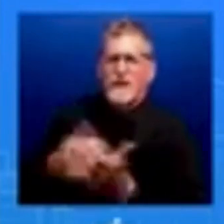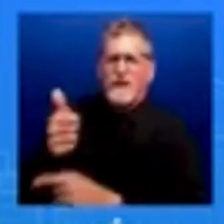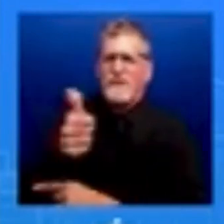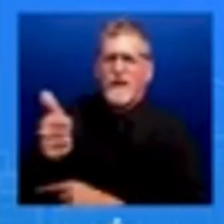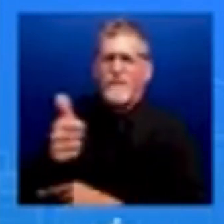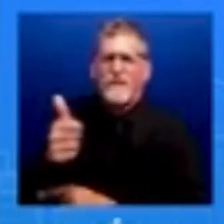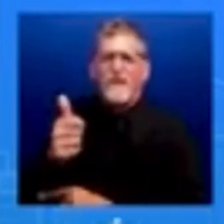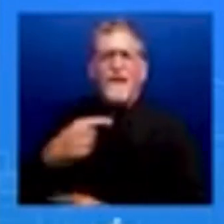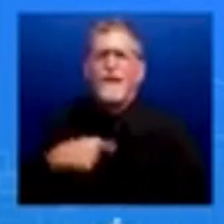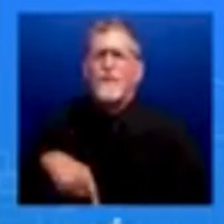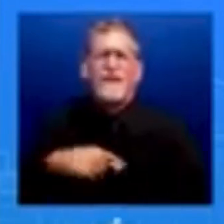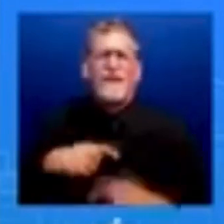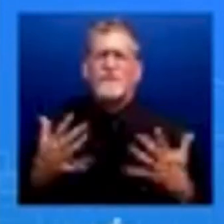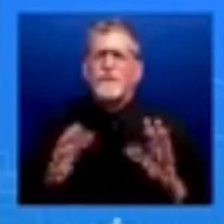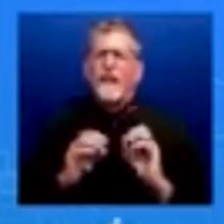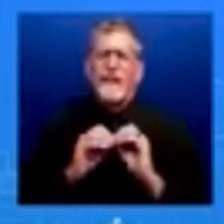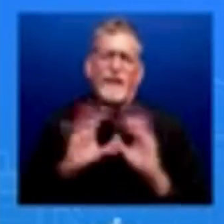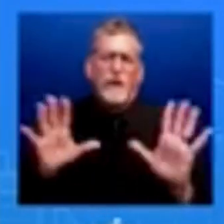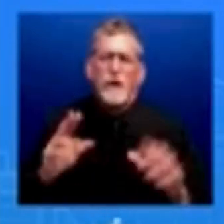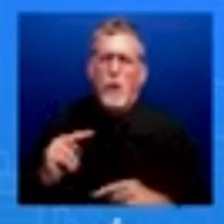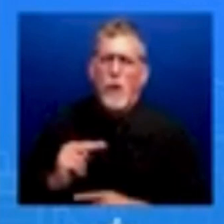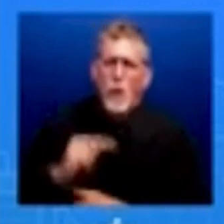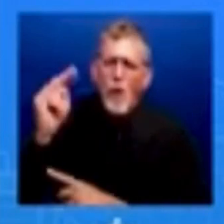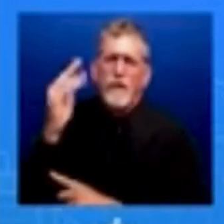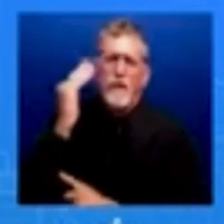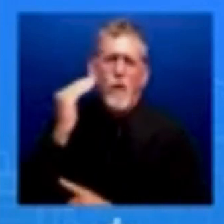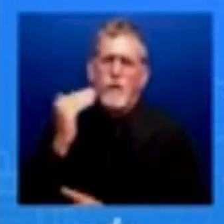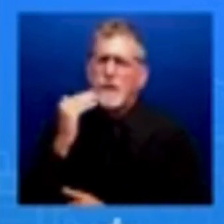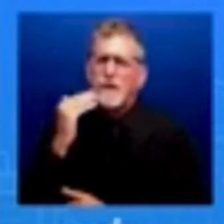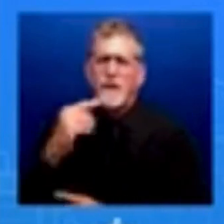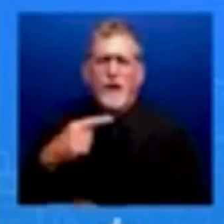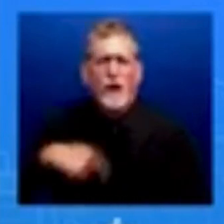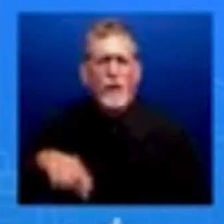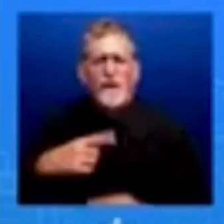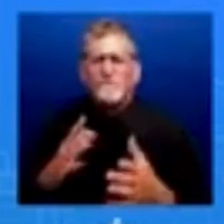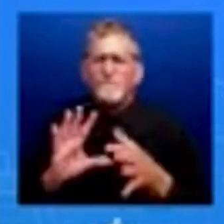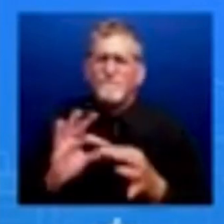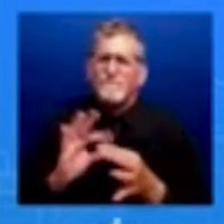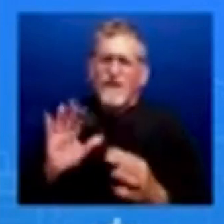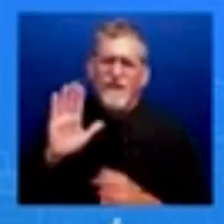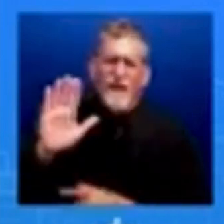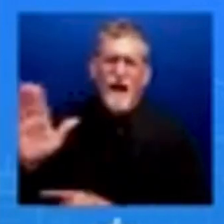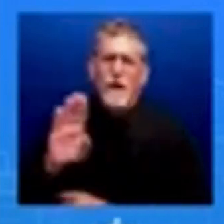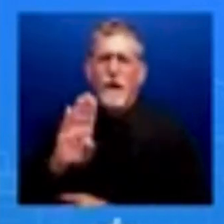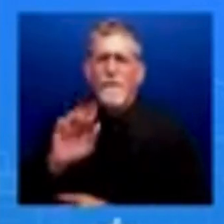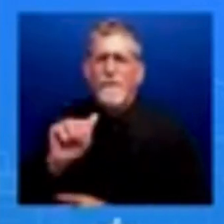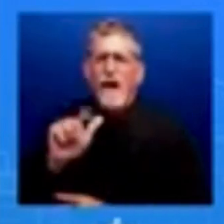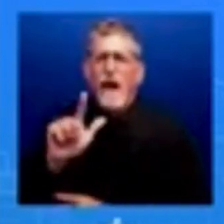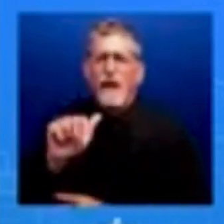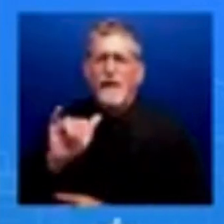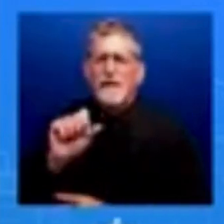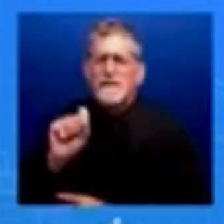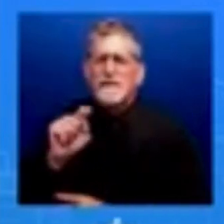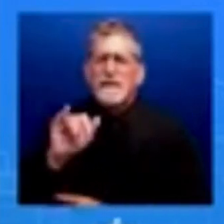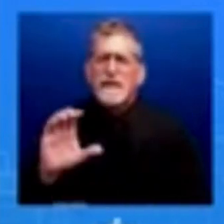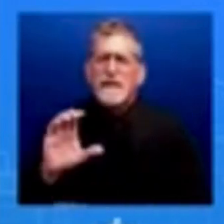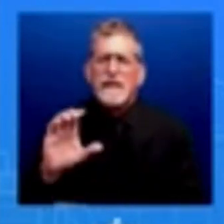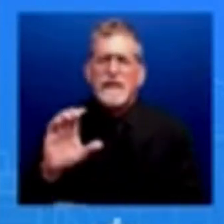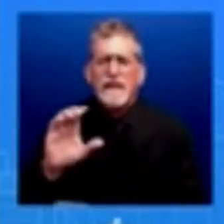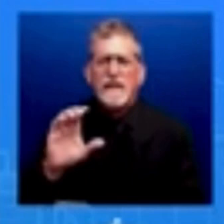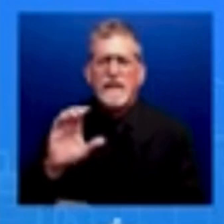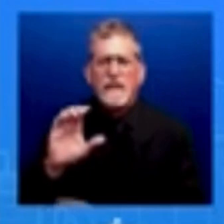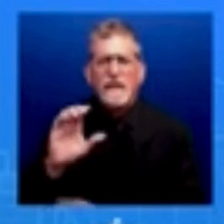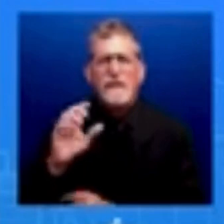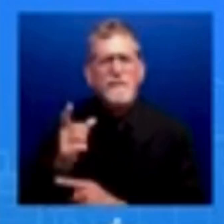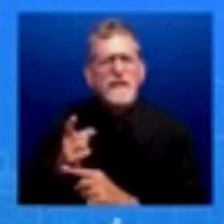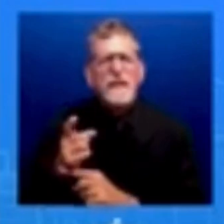about North Korea and their ballistic missiles. We've always been very clear about that. The lines, we are ready to have conversations with